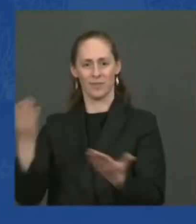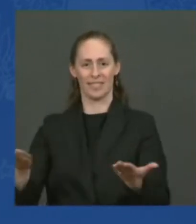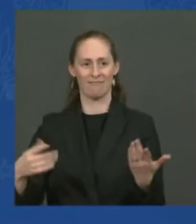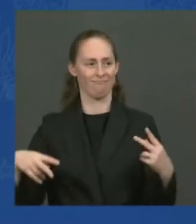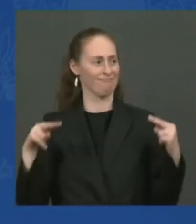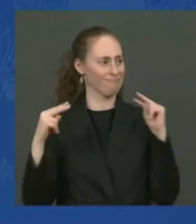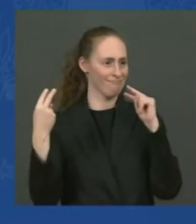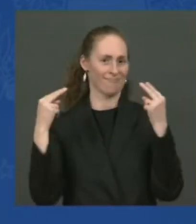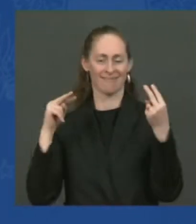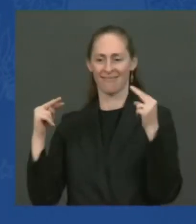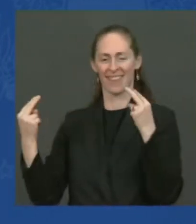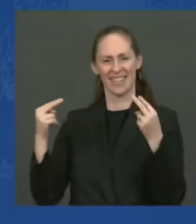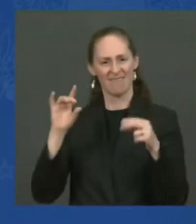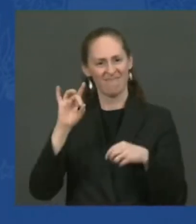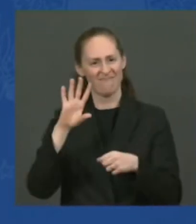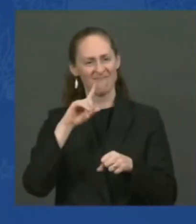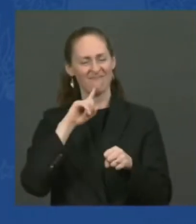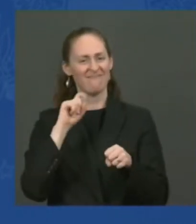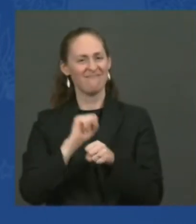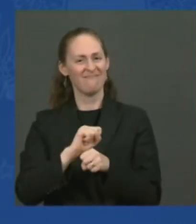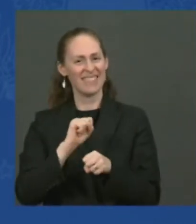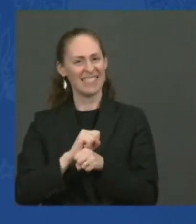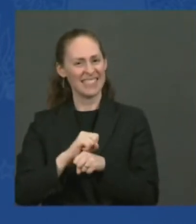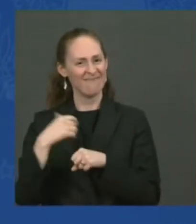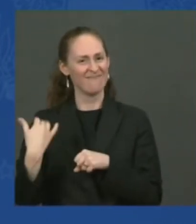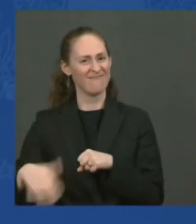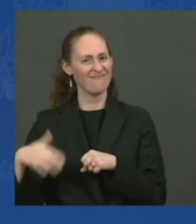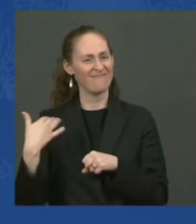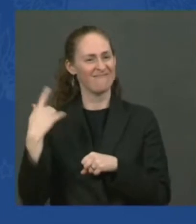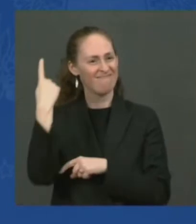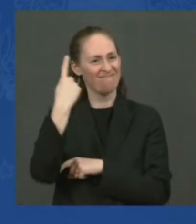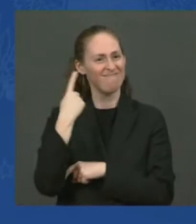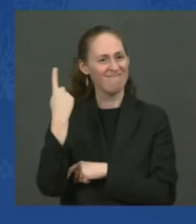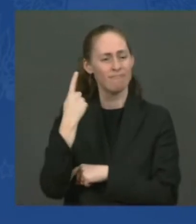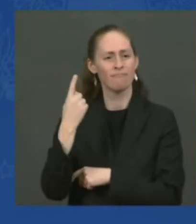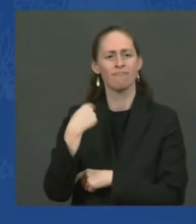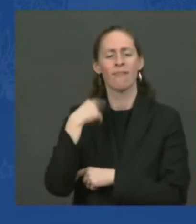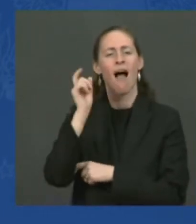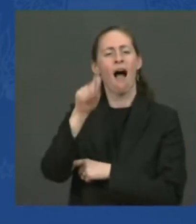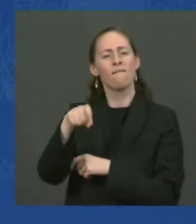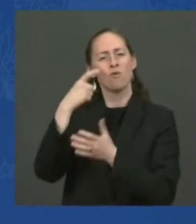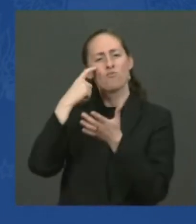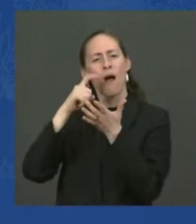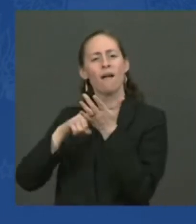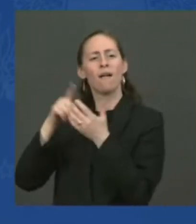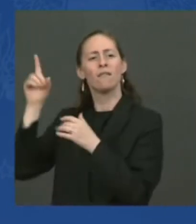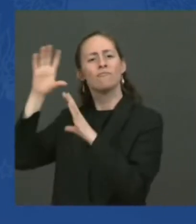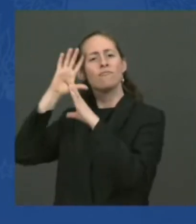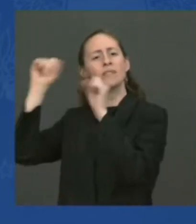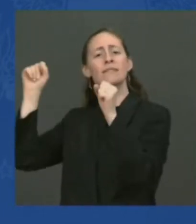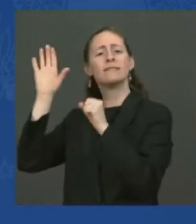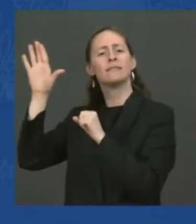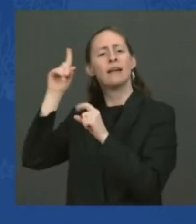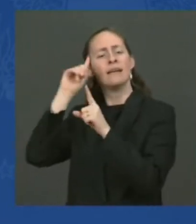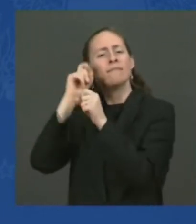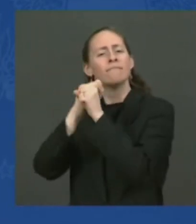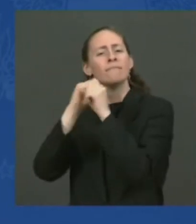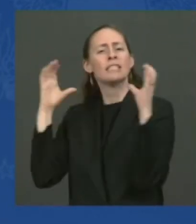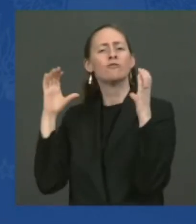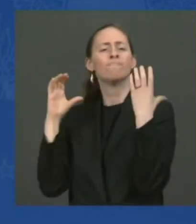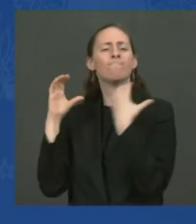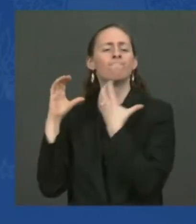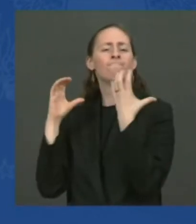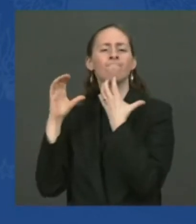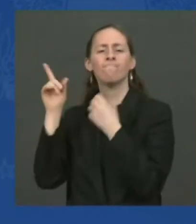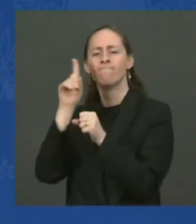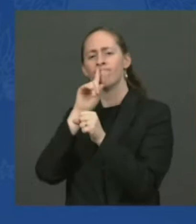want to acknowledge President Biden for the glorious vision and the great commitment that he had to